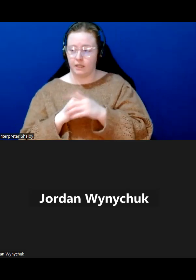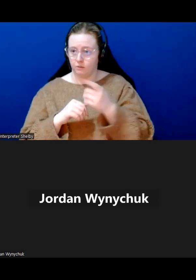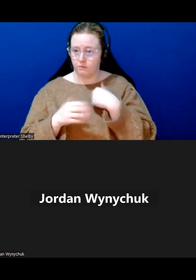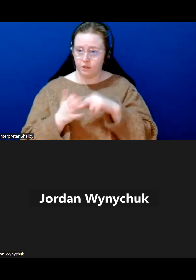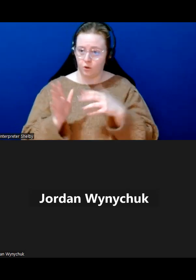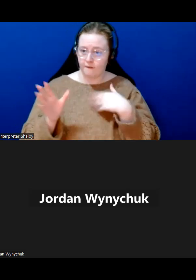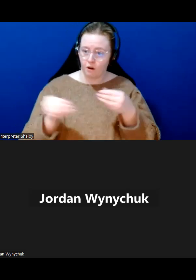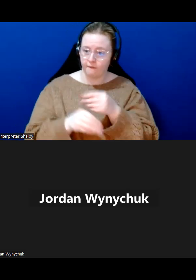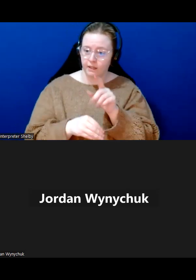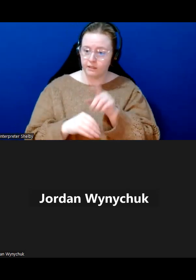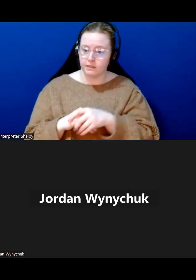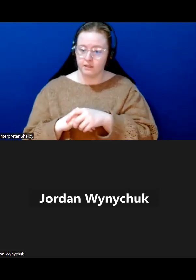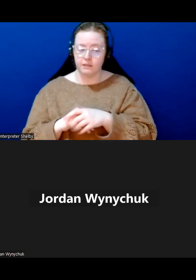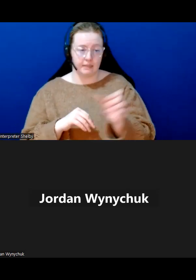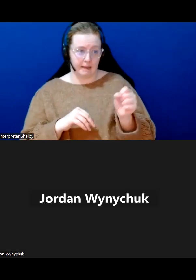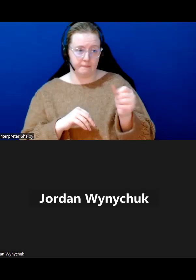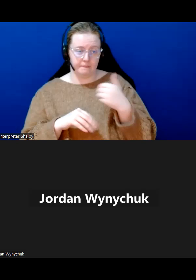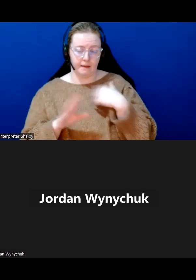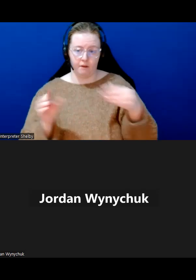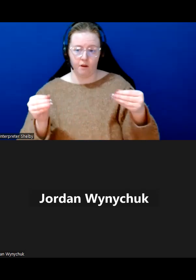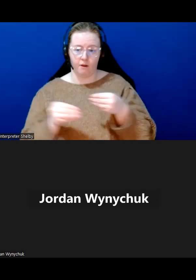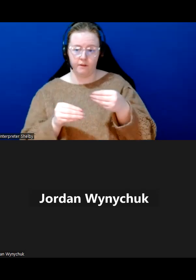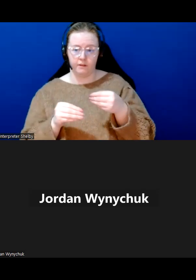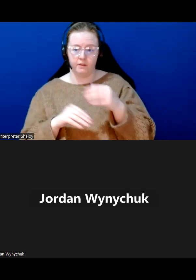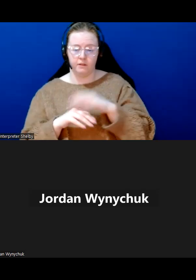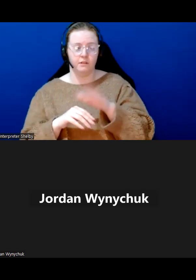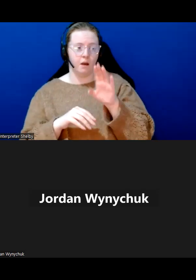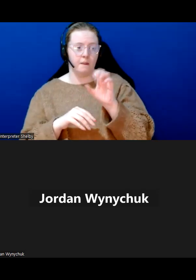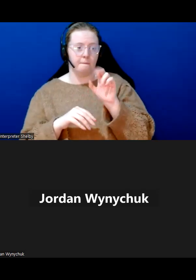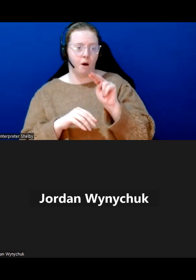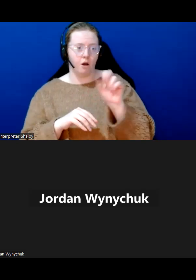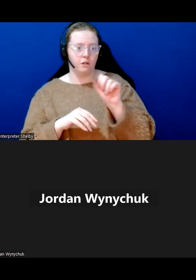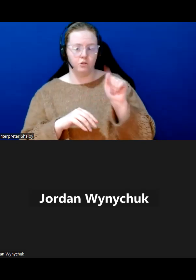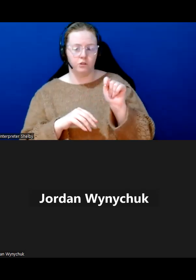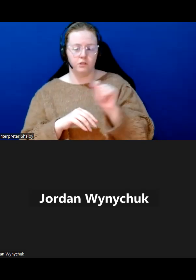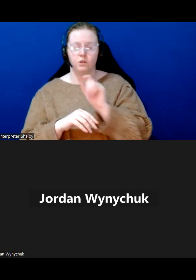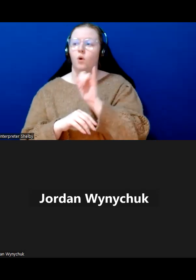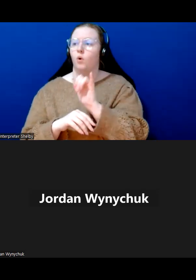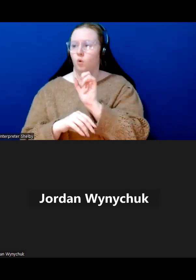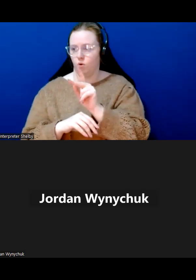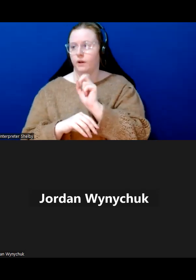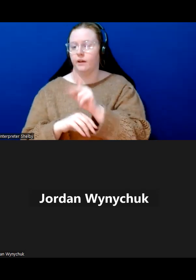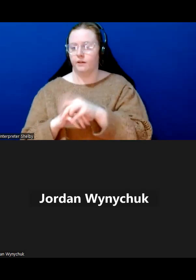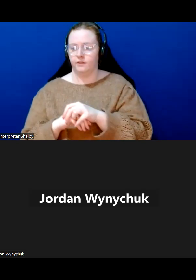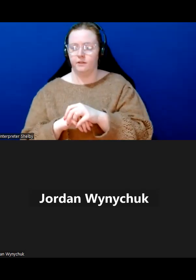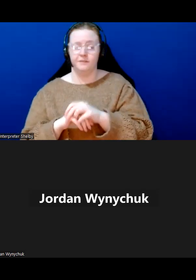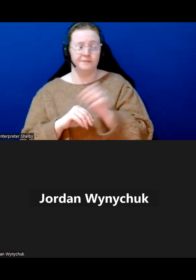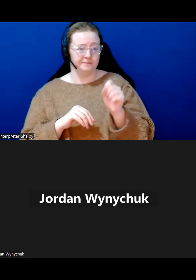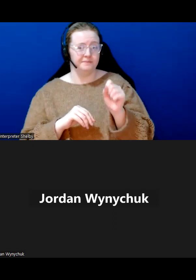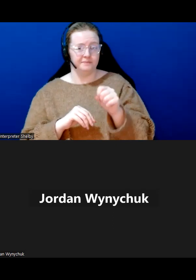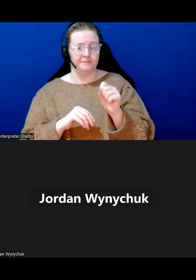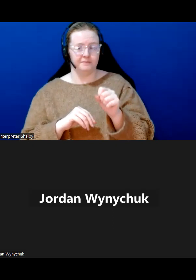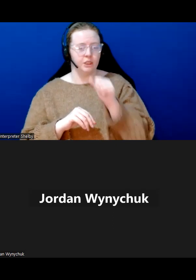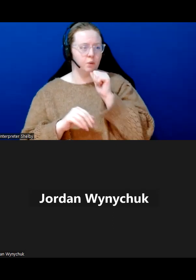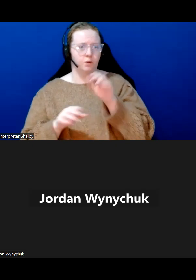John's? We do, yeah. Our office is on Bond Street. Oh, Bond Street. Okay. Yes, yeah. So we're not